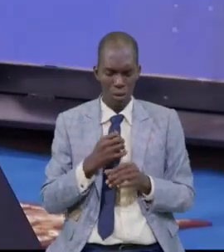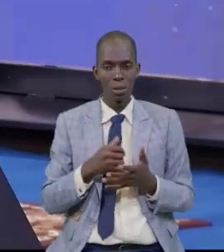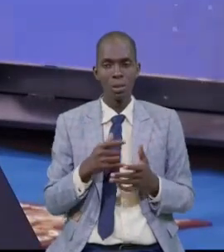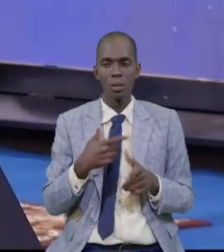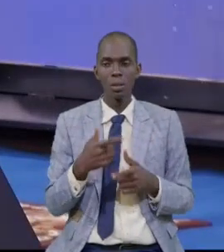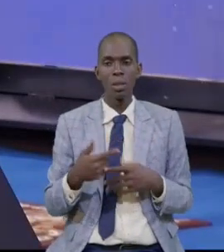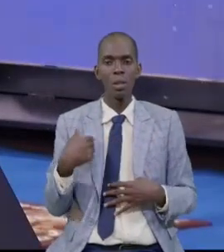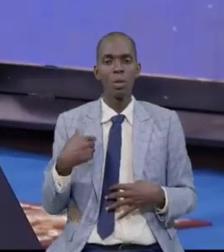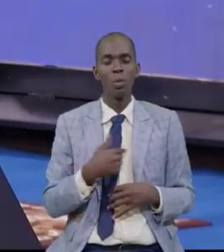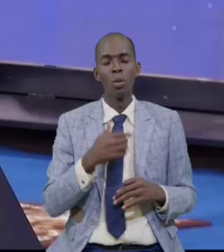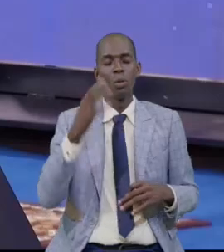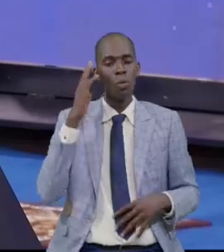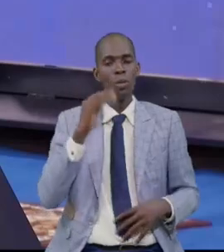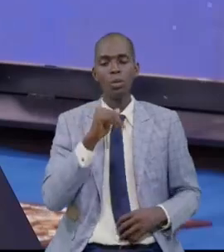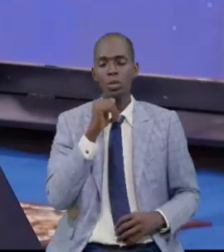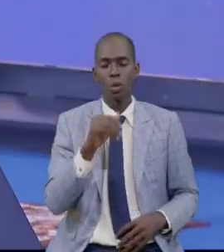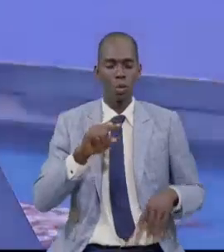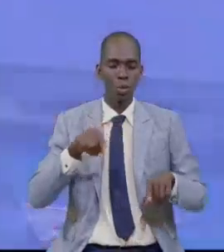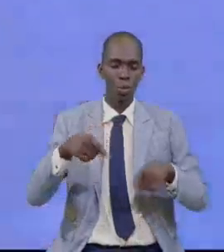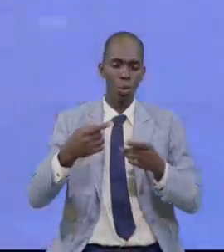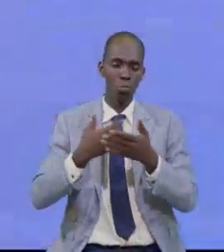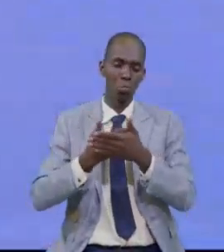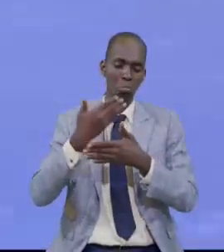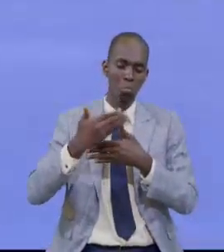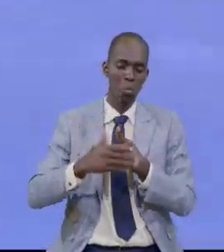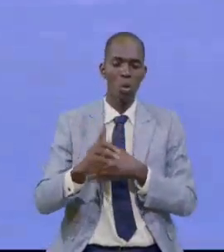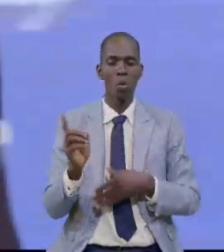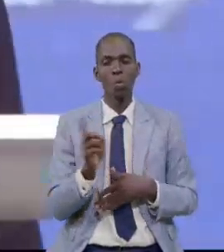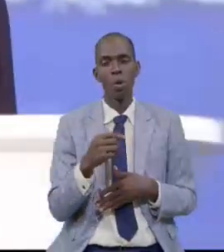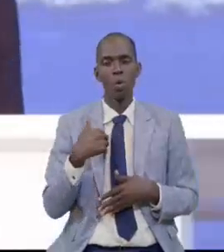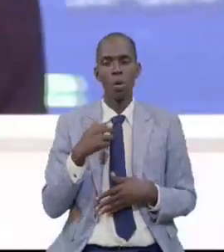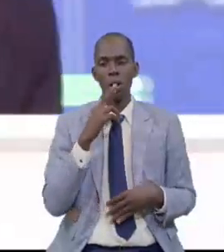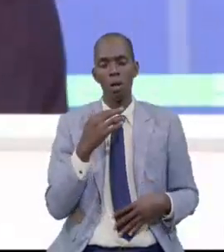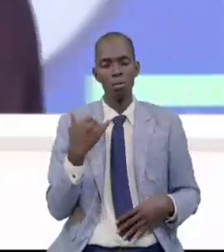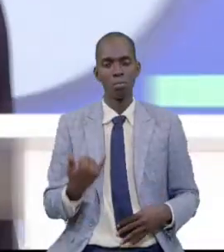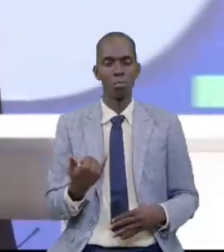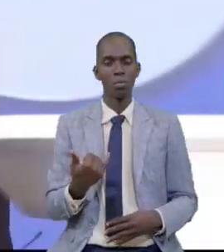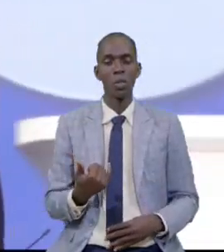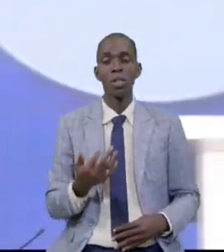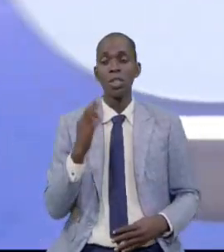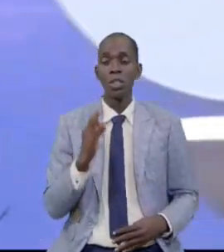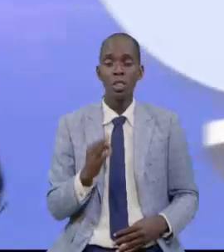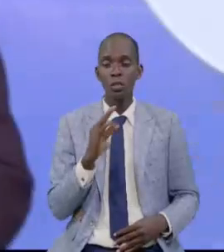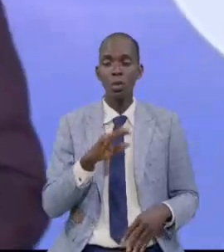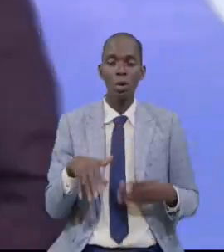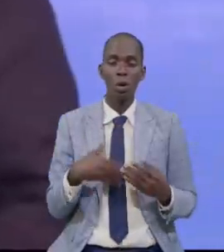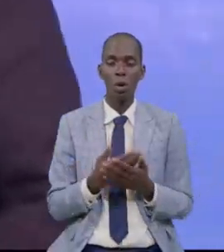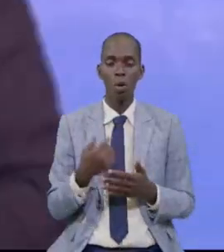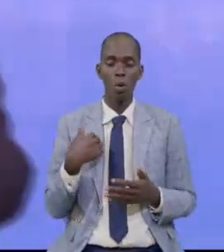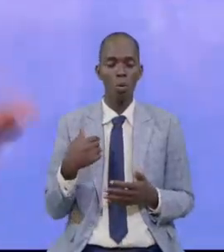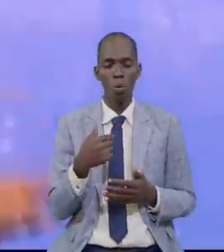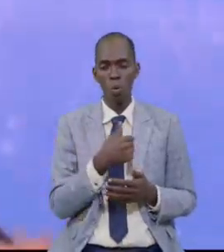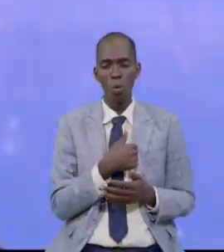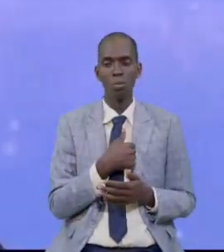are today. If all we learn is what is our little circle of the family, we'll not